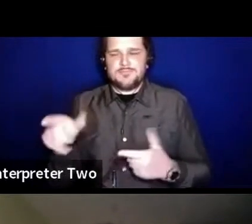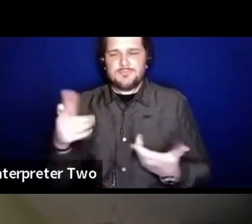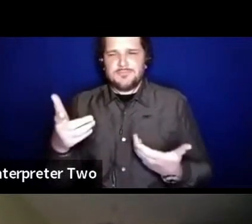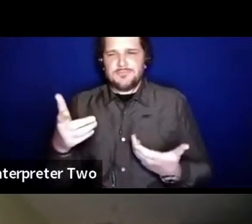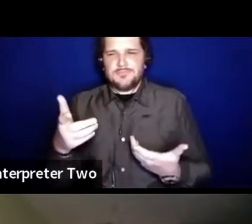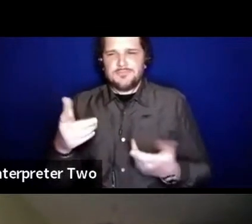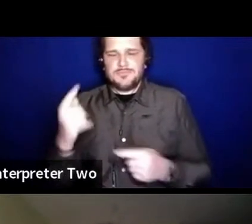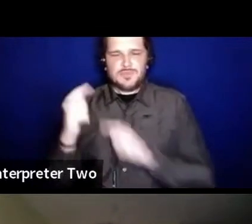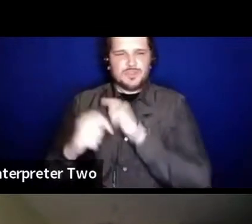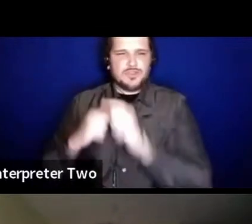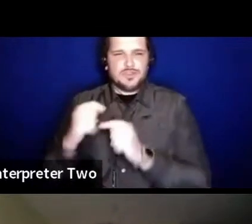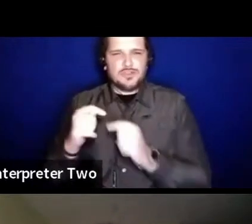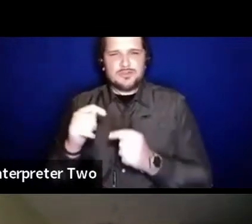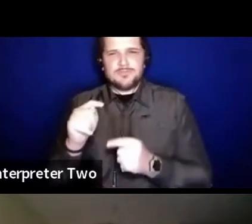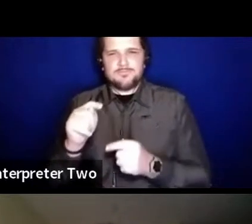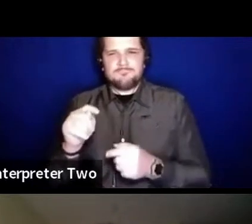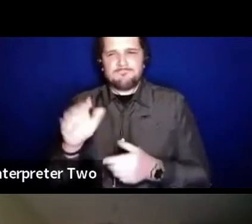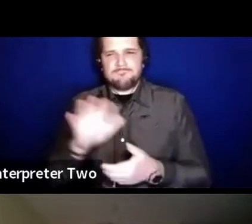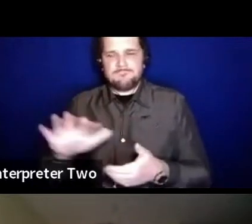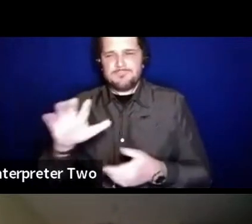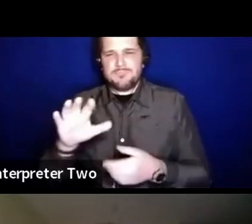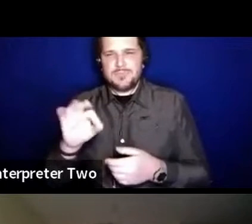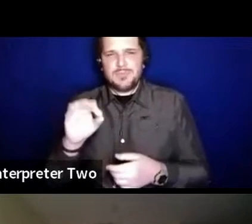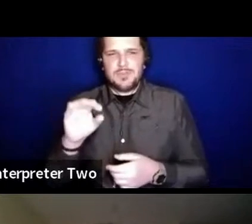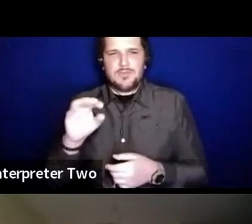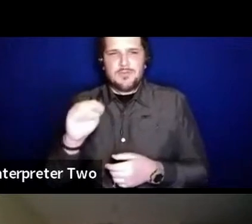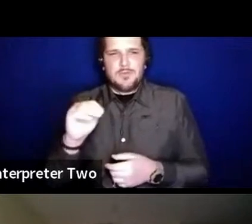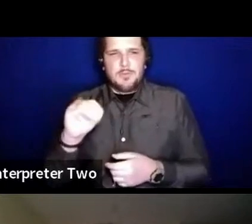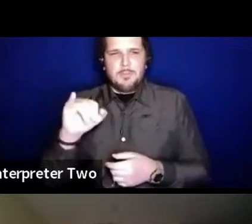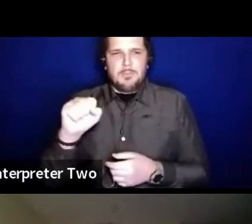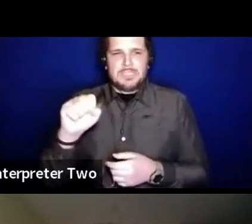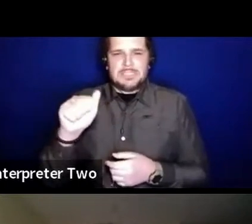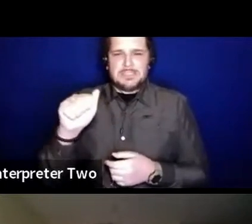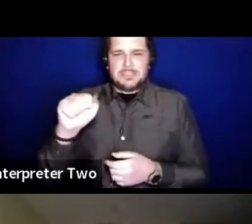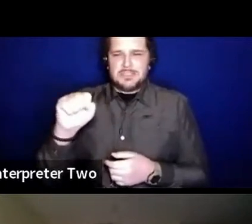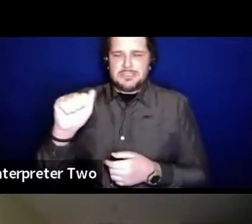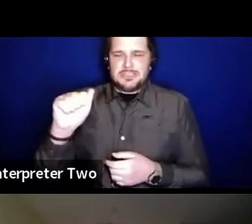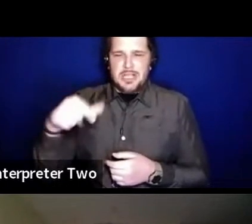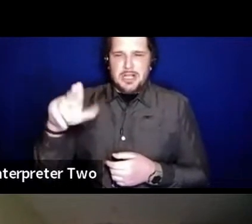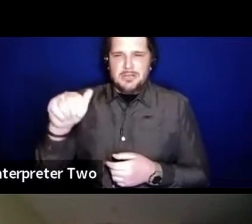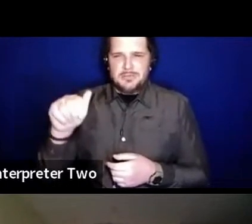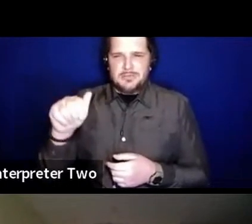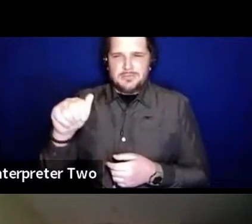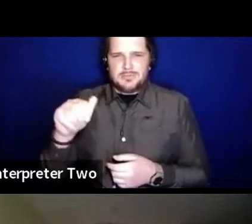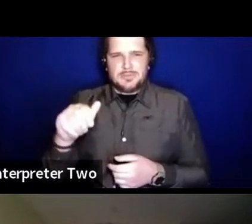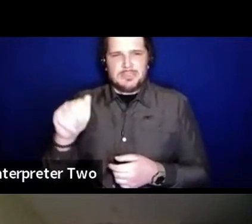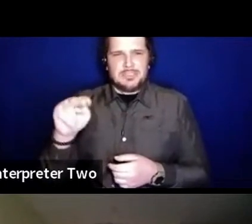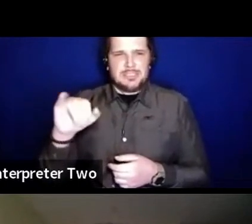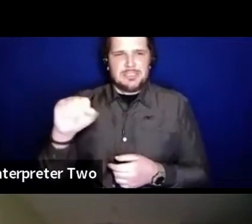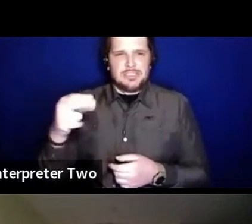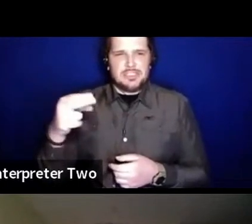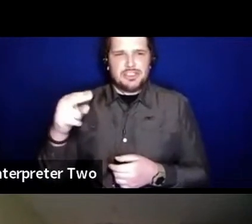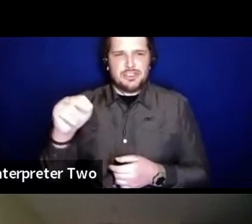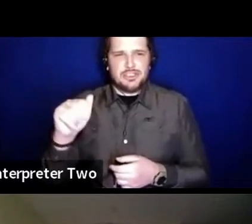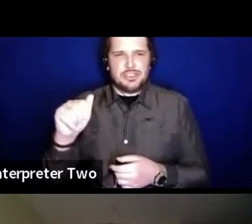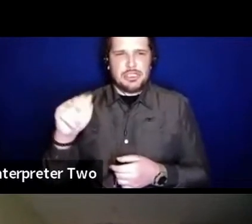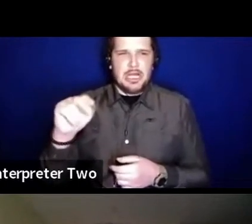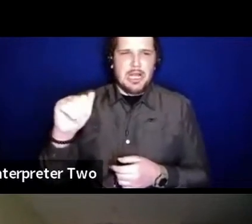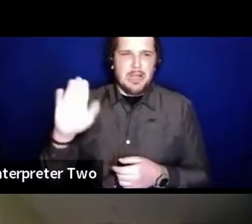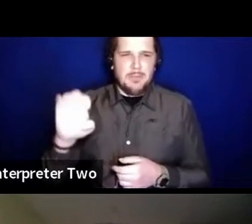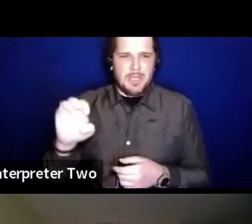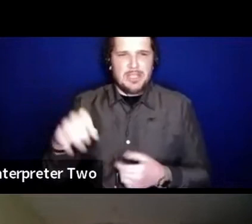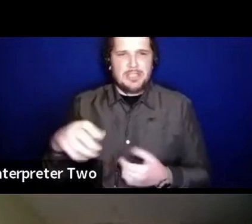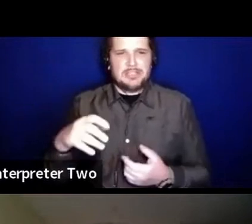traditional territory of many nations, including the Mississaugas of the Credit, the Anishinaabe, the Chippewa, the Haudenosaunee, and the Wendat